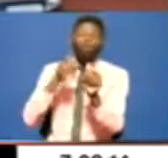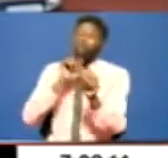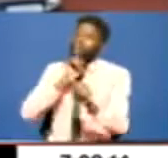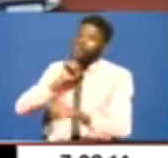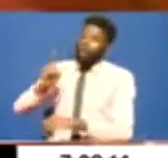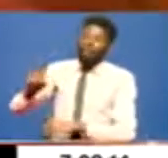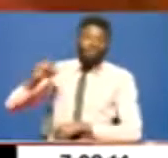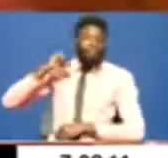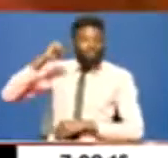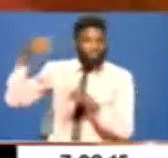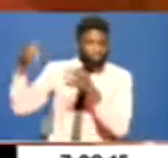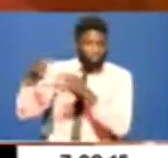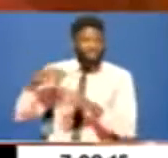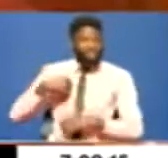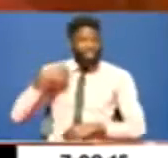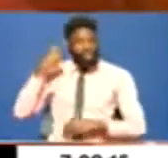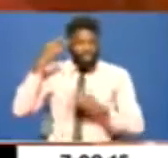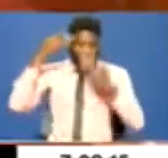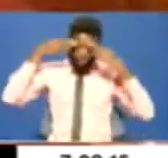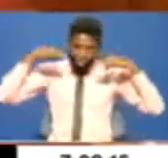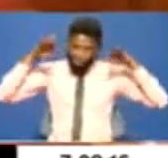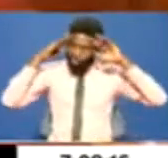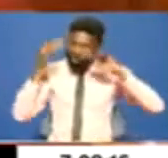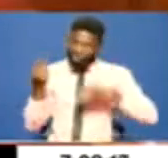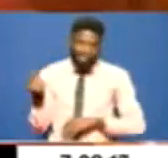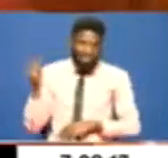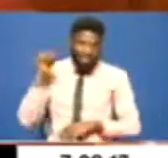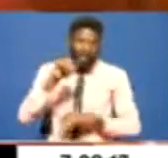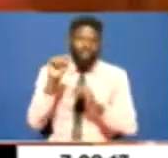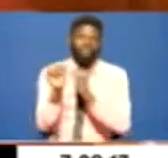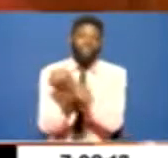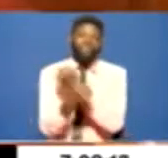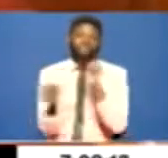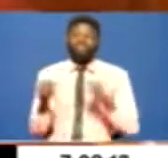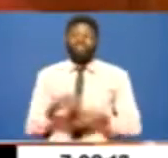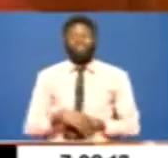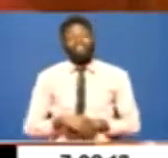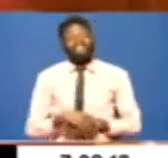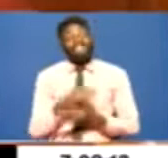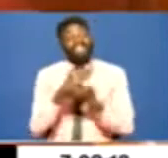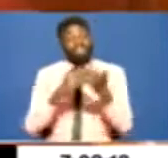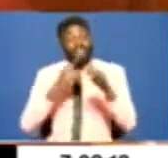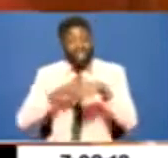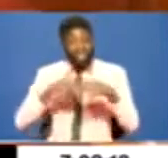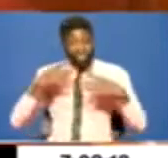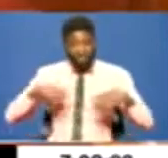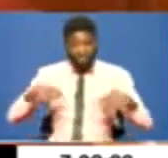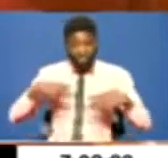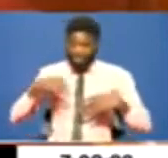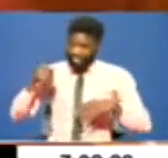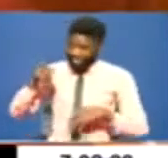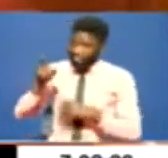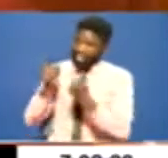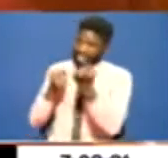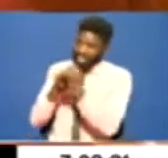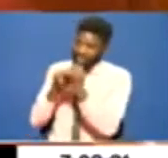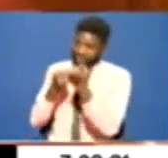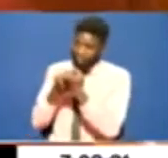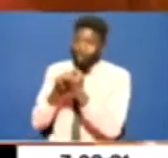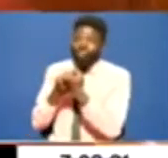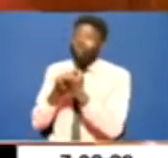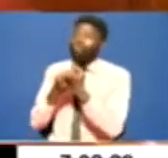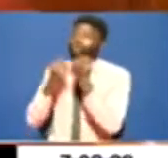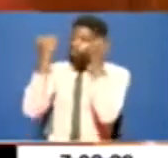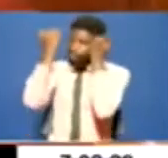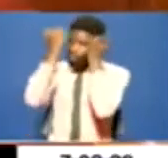Mwaura could not be here. Because, you know, sometimes people, when they look at court orders, they support the court when the order